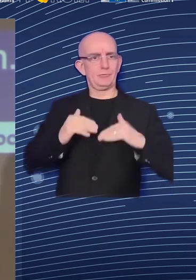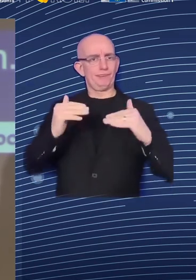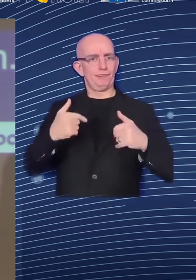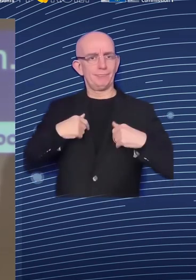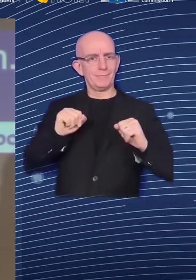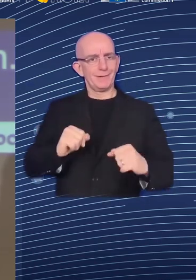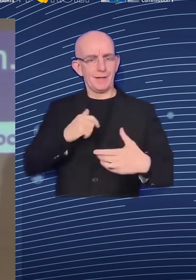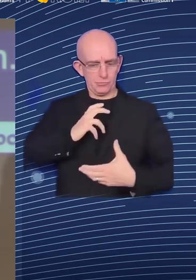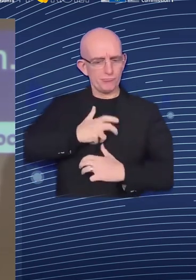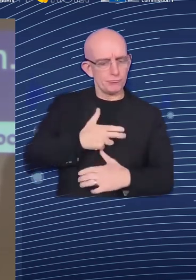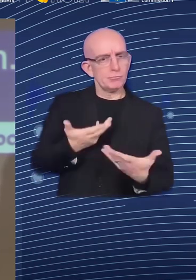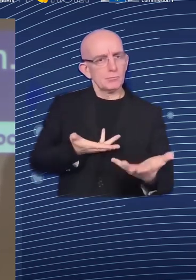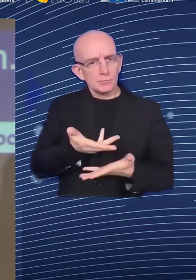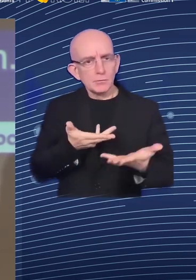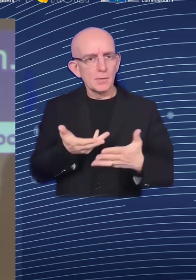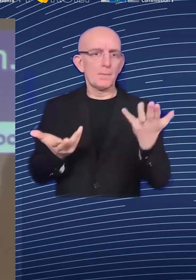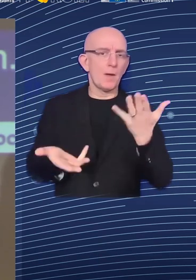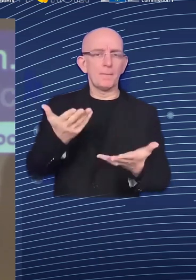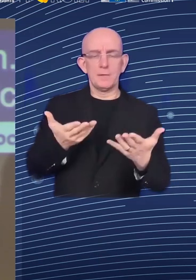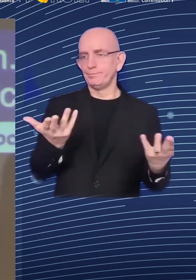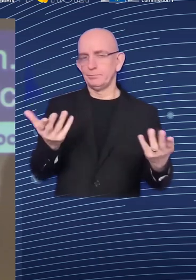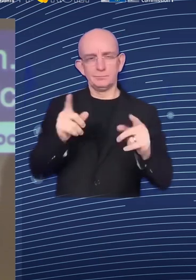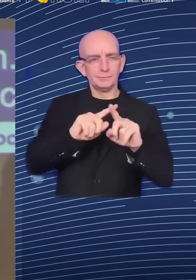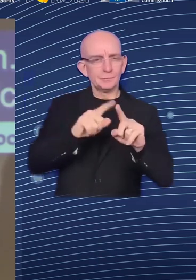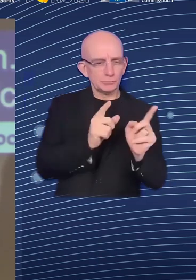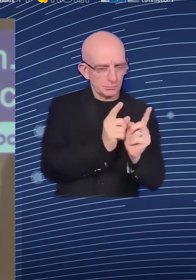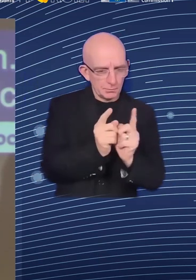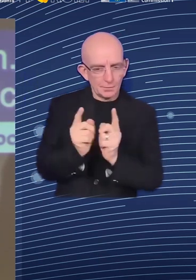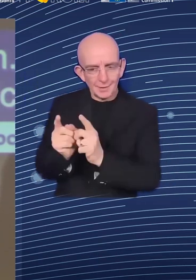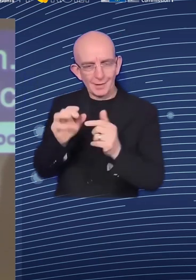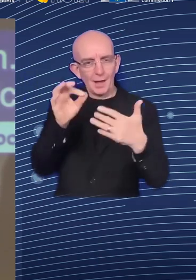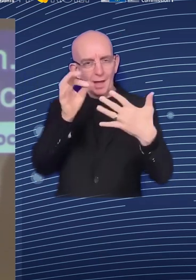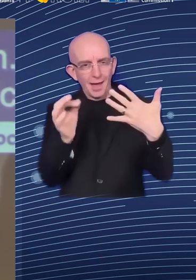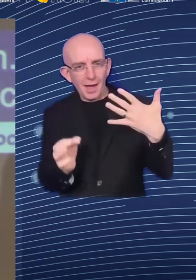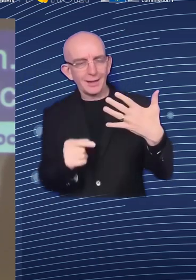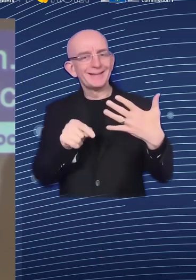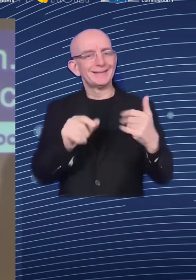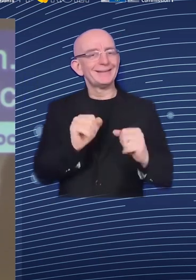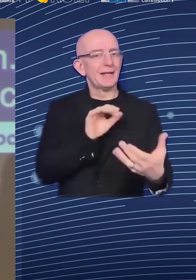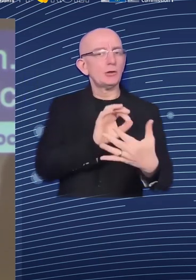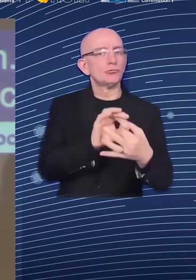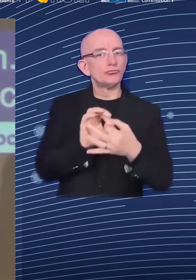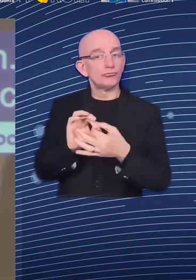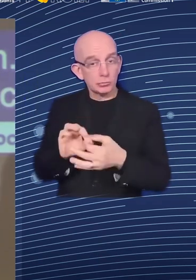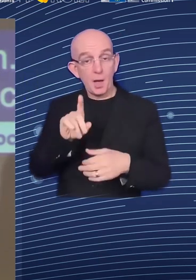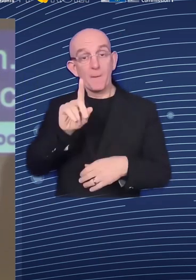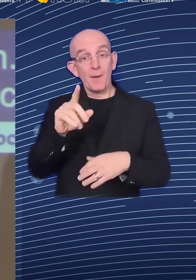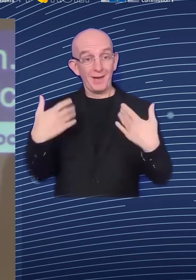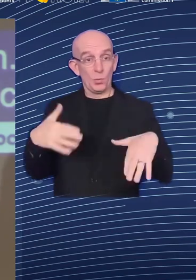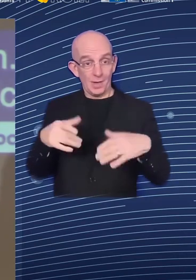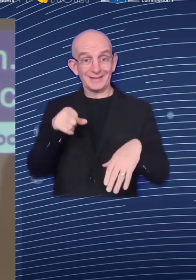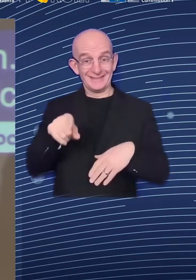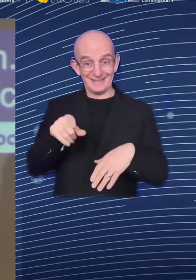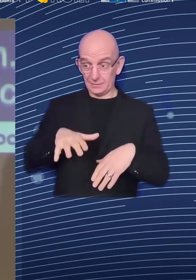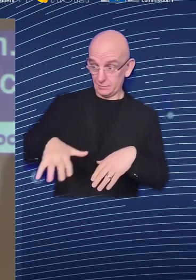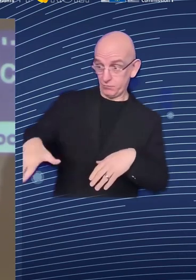micro items. But it's very difficult for a platform since you get a problem, a specific problem